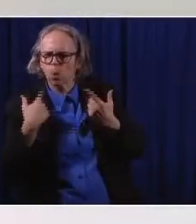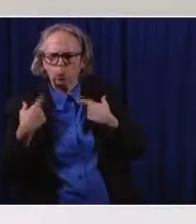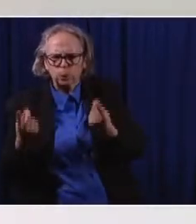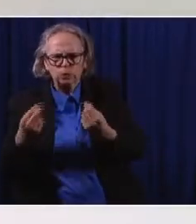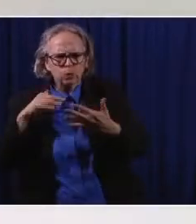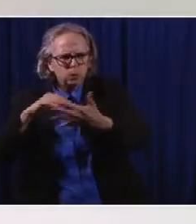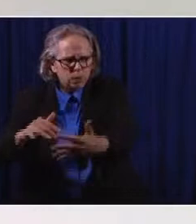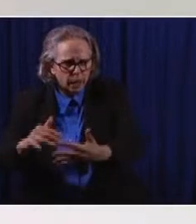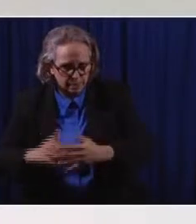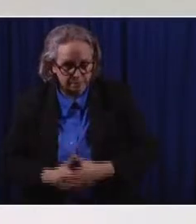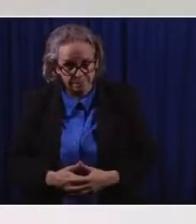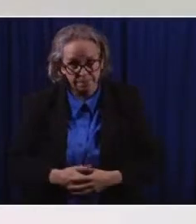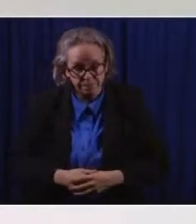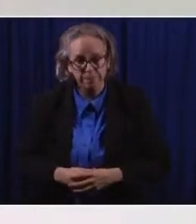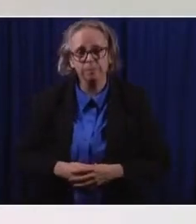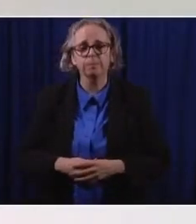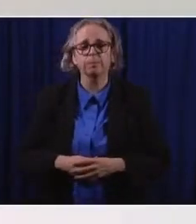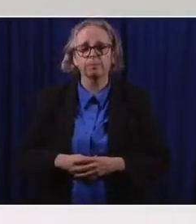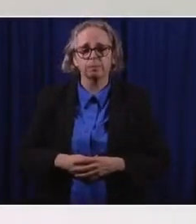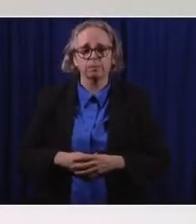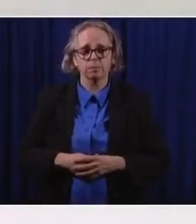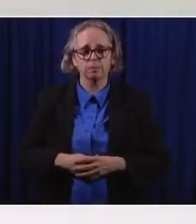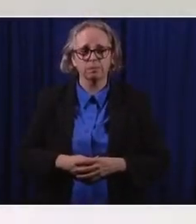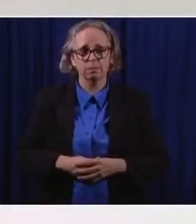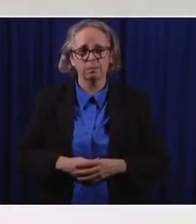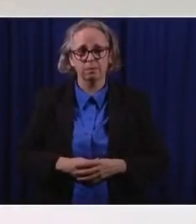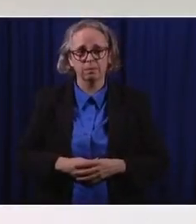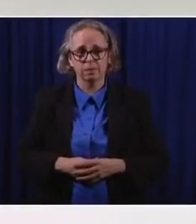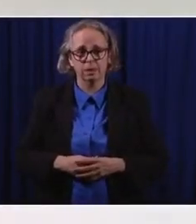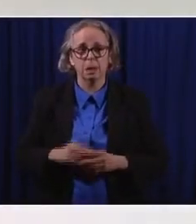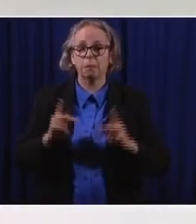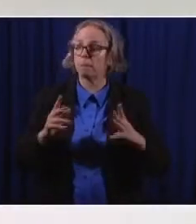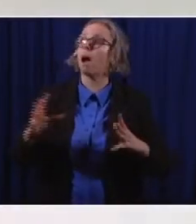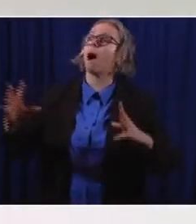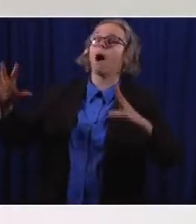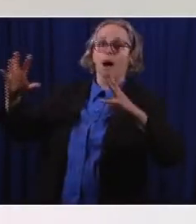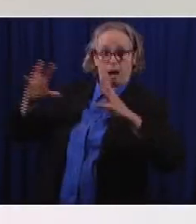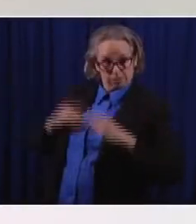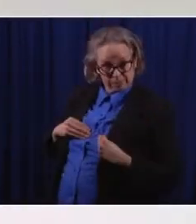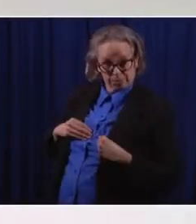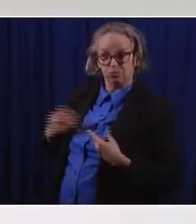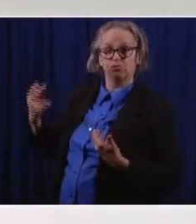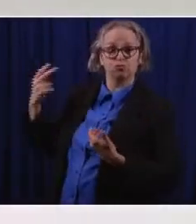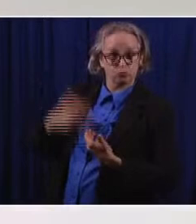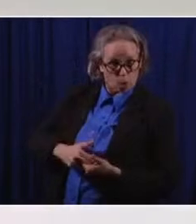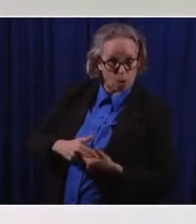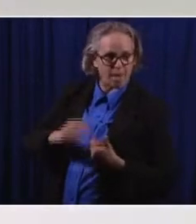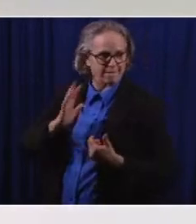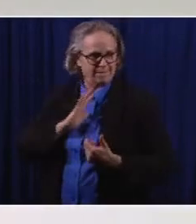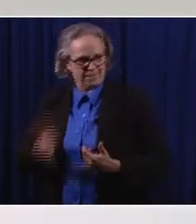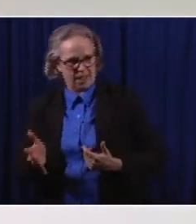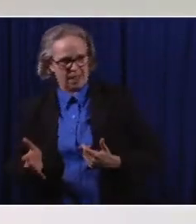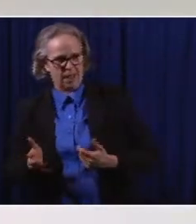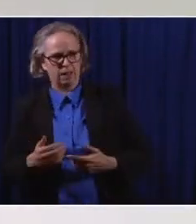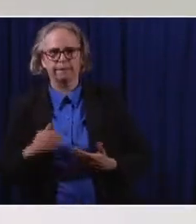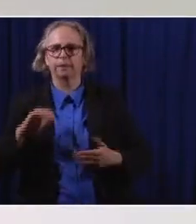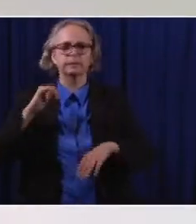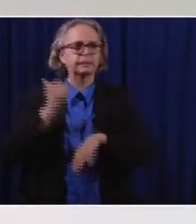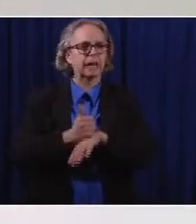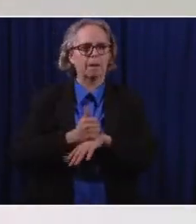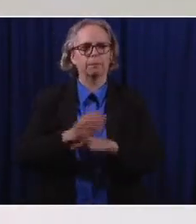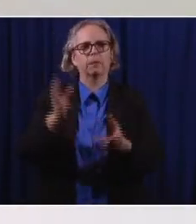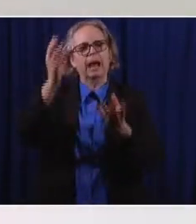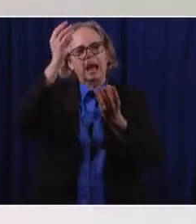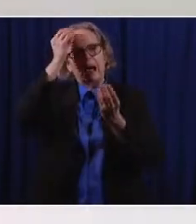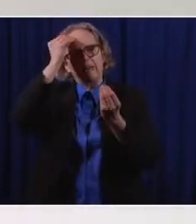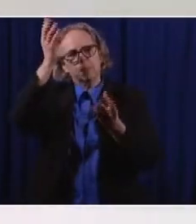back. For people who are interested in proceeding, we went through the process of informed consent, so they understood what was involved with the